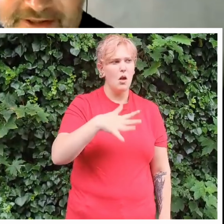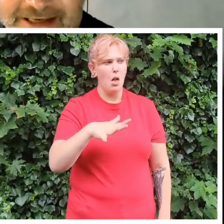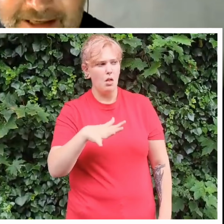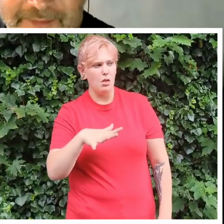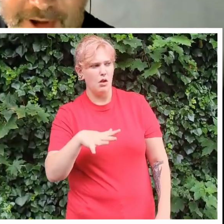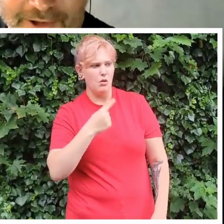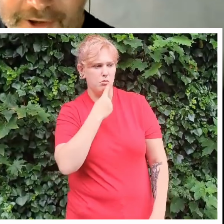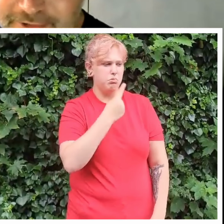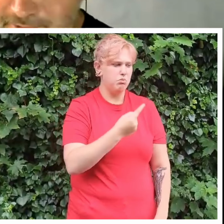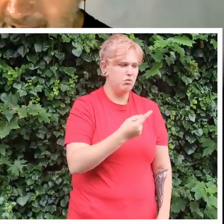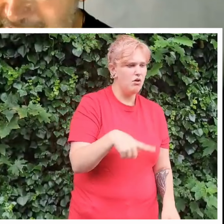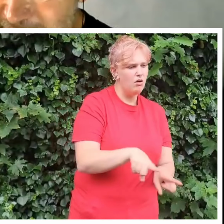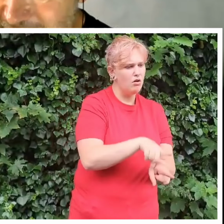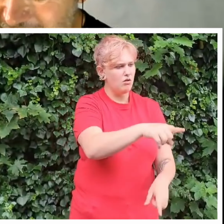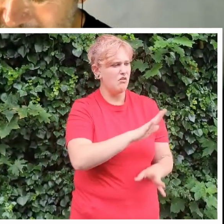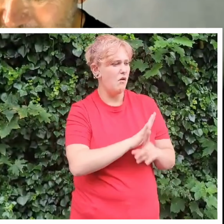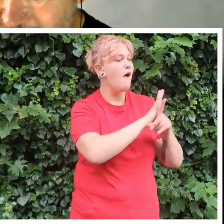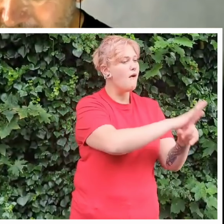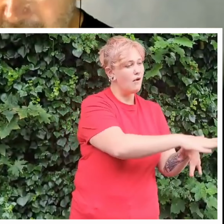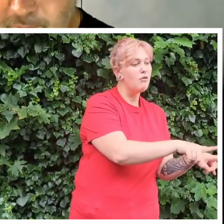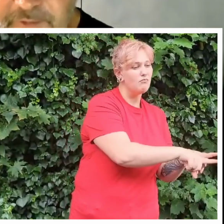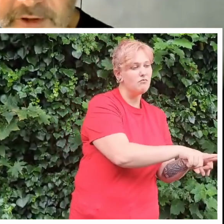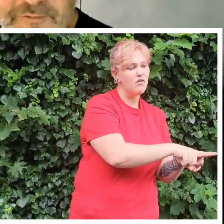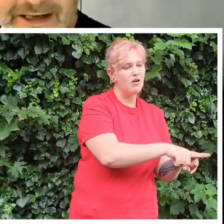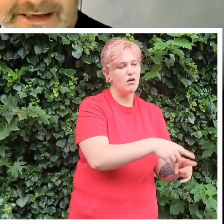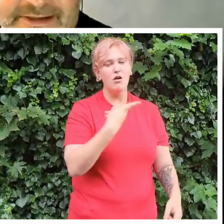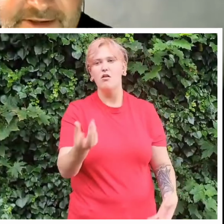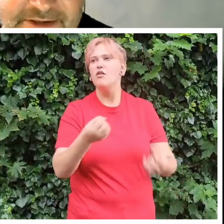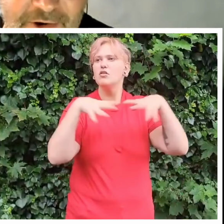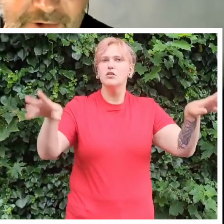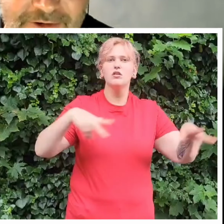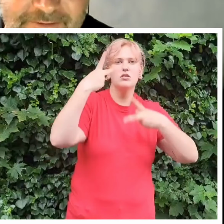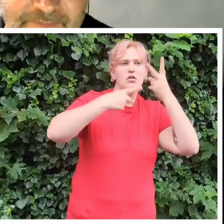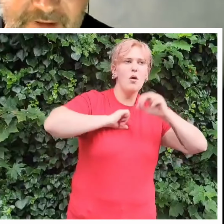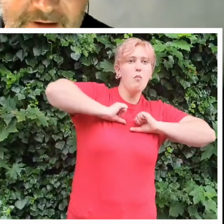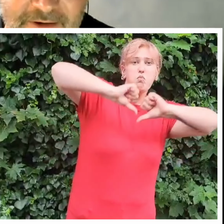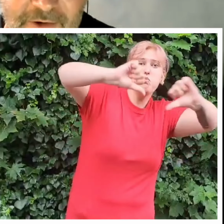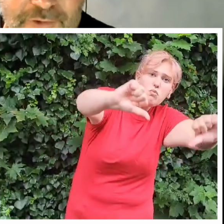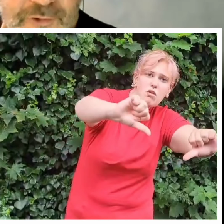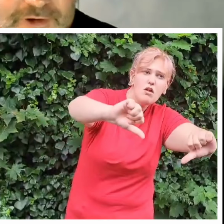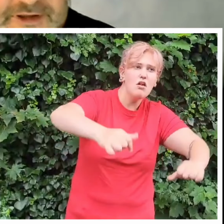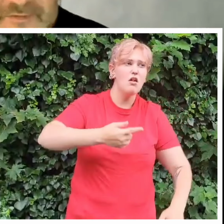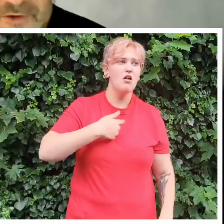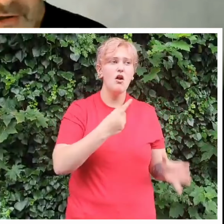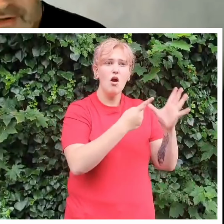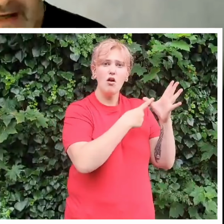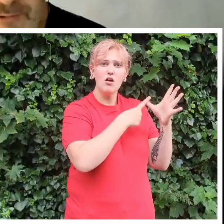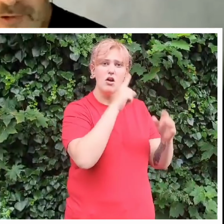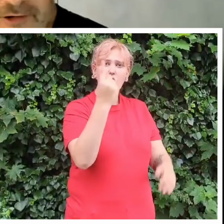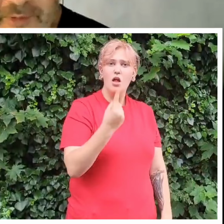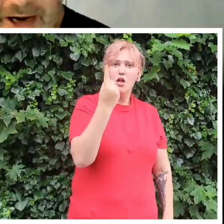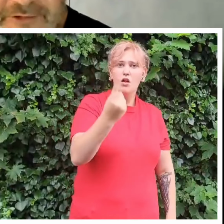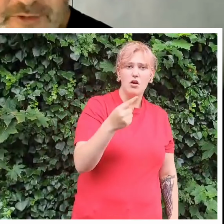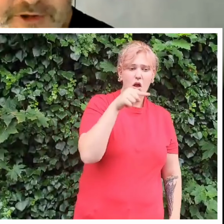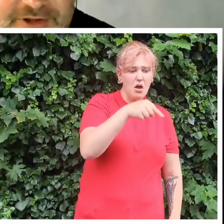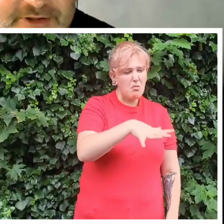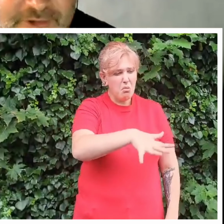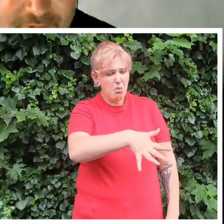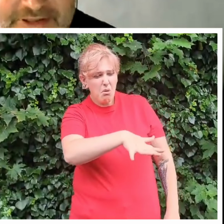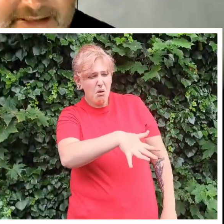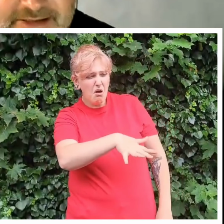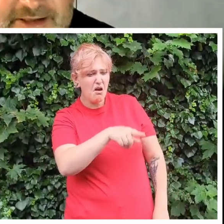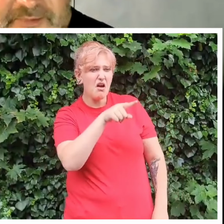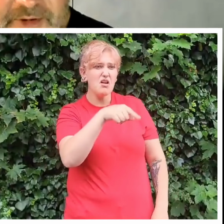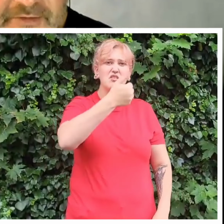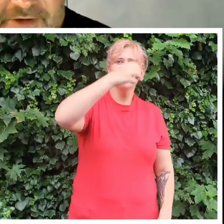almost telling it, but I'd like you to add to it too. We were going to release the song on August the 1st, there or thereabouts, which is